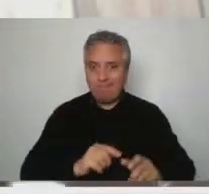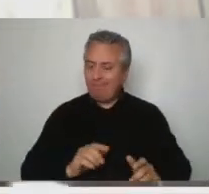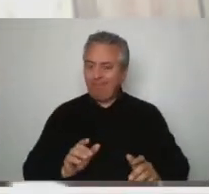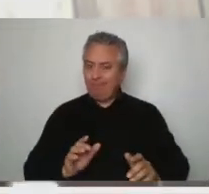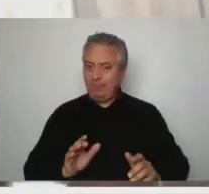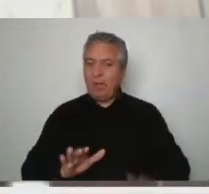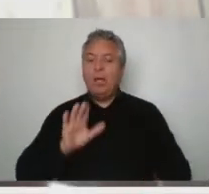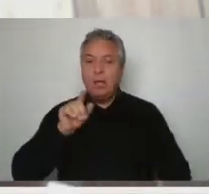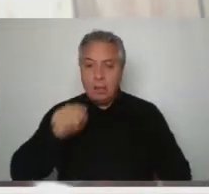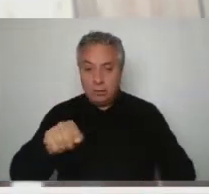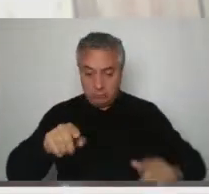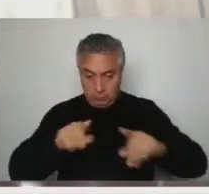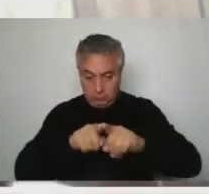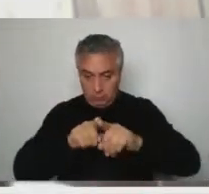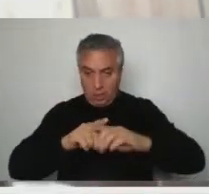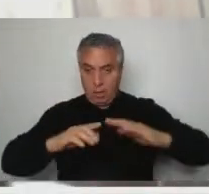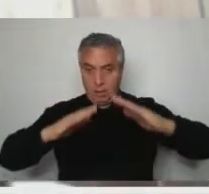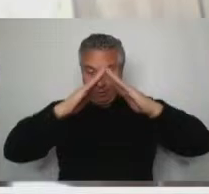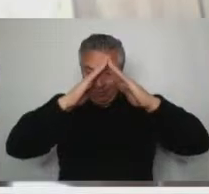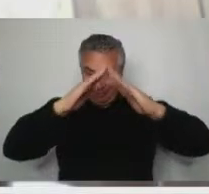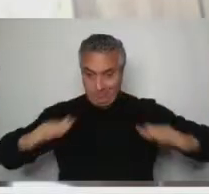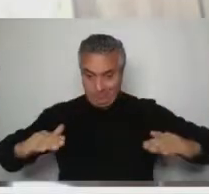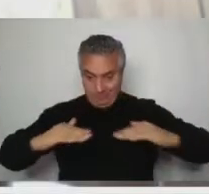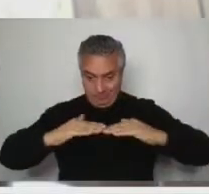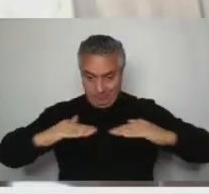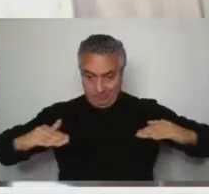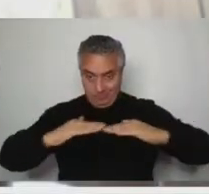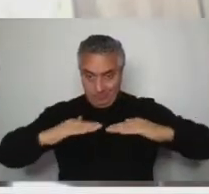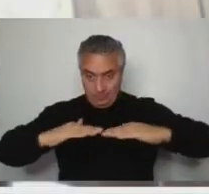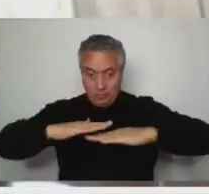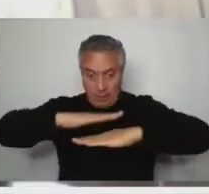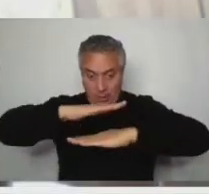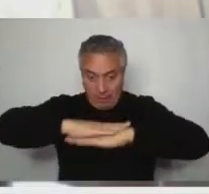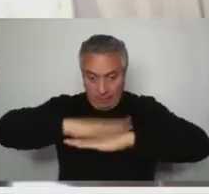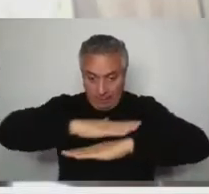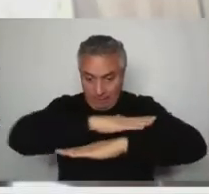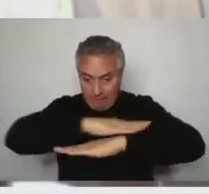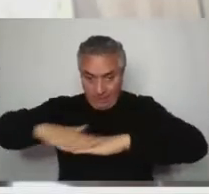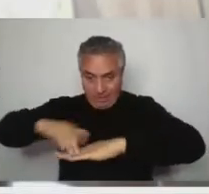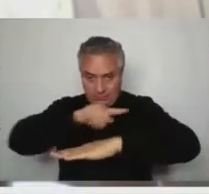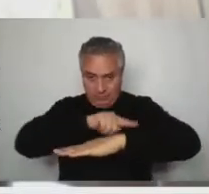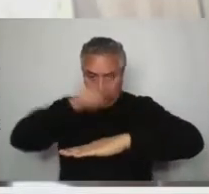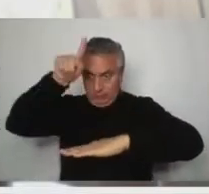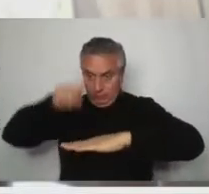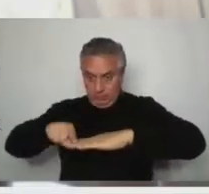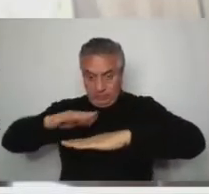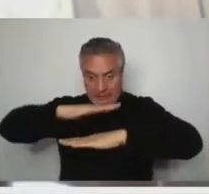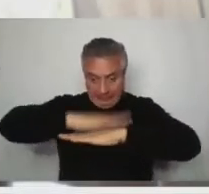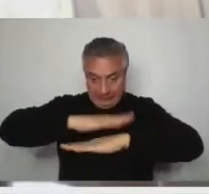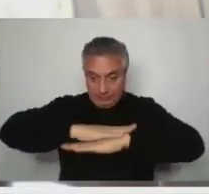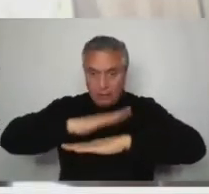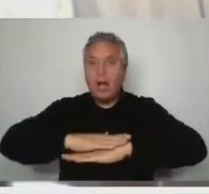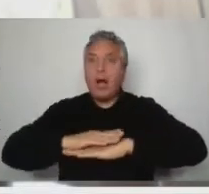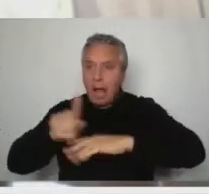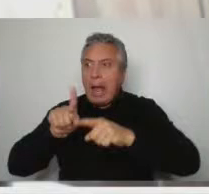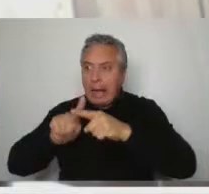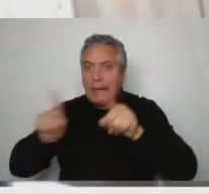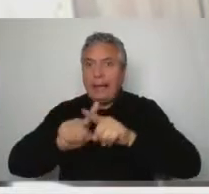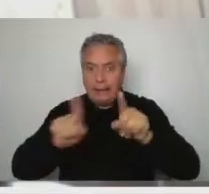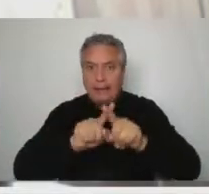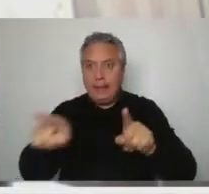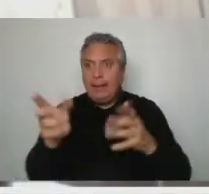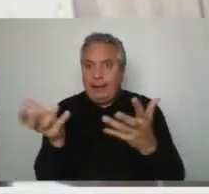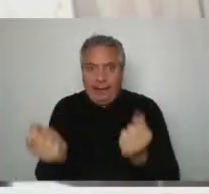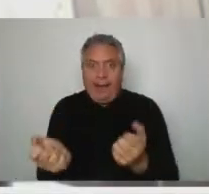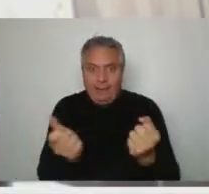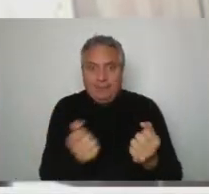it's important to address belonging at the foundation of the pyramid, where that's where